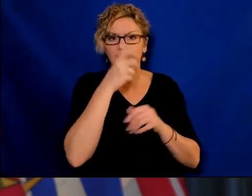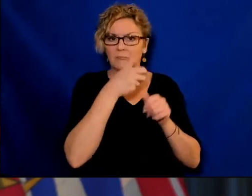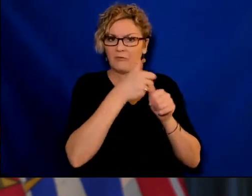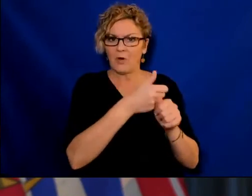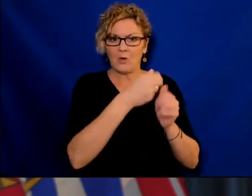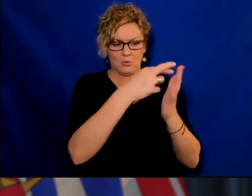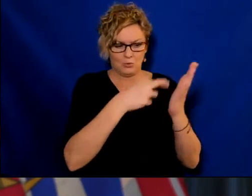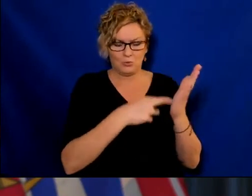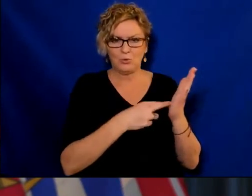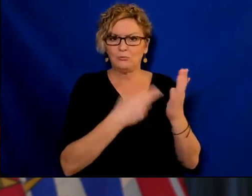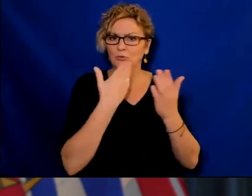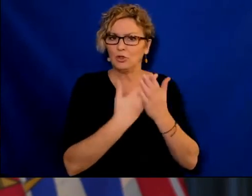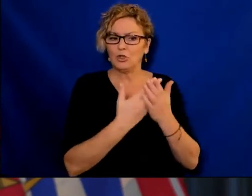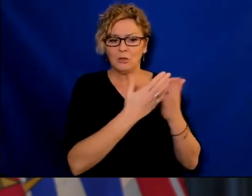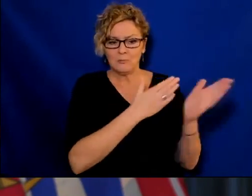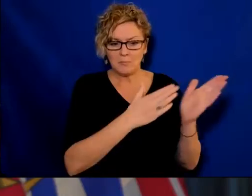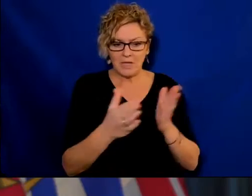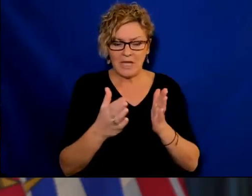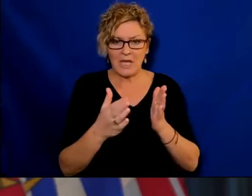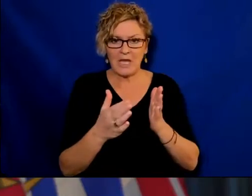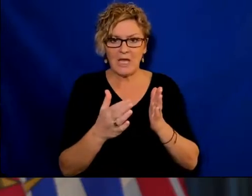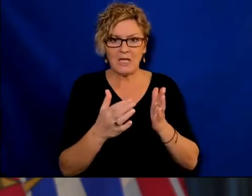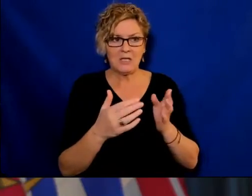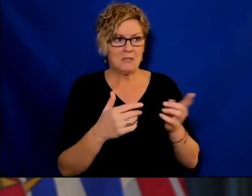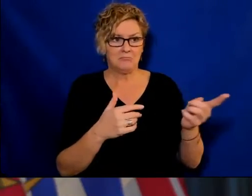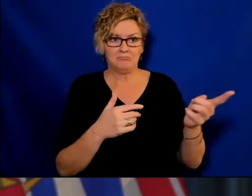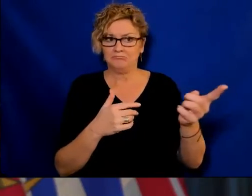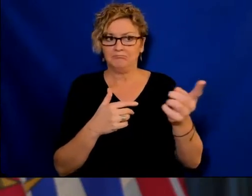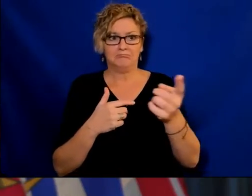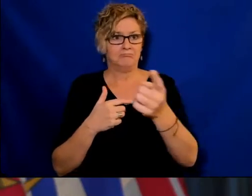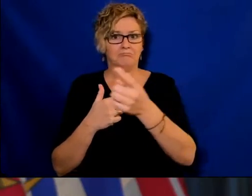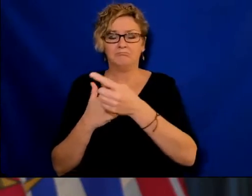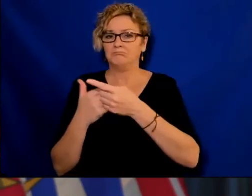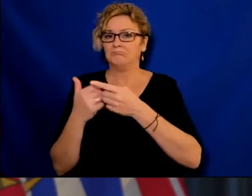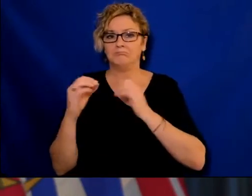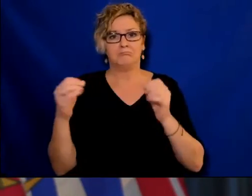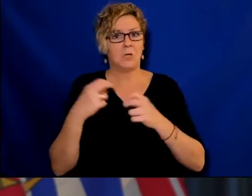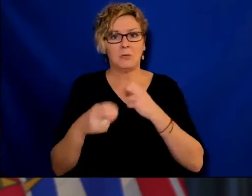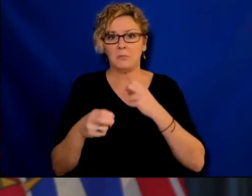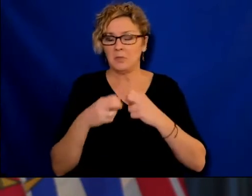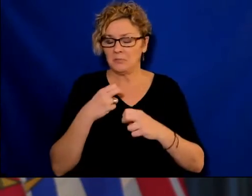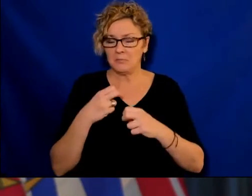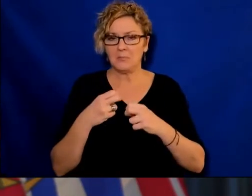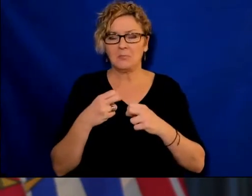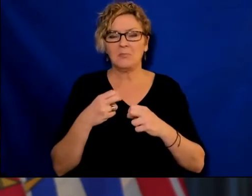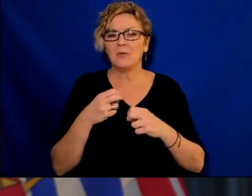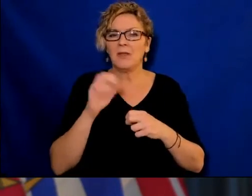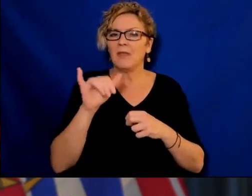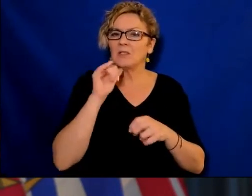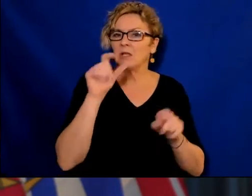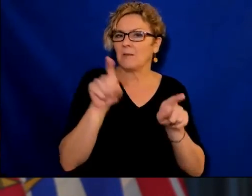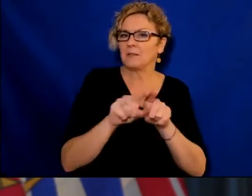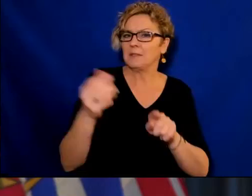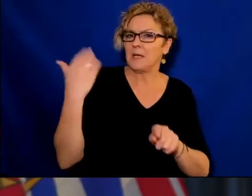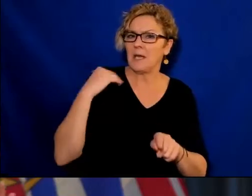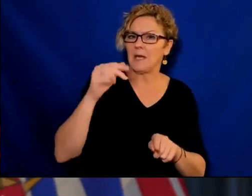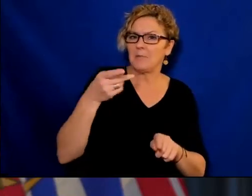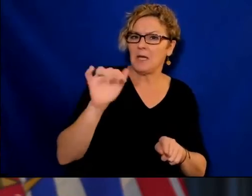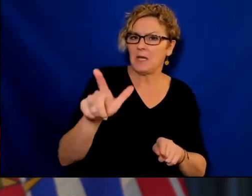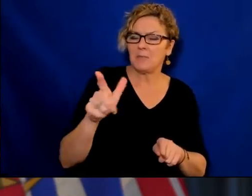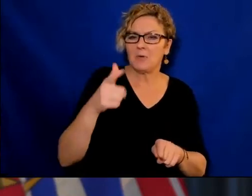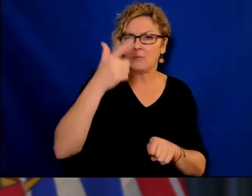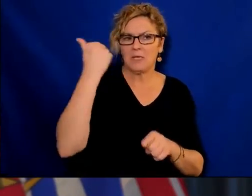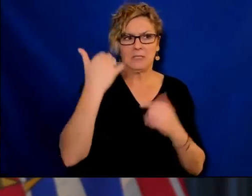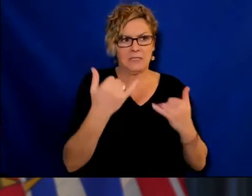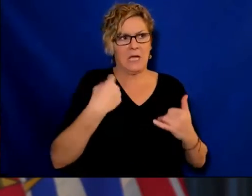of this virus. So we're in a much different place than we were in April. But in some ways, we need to be thinking the same